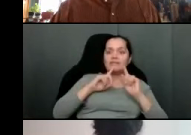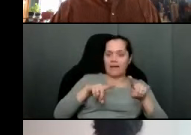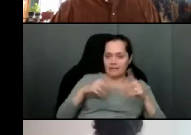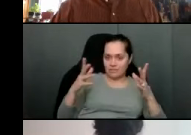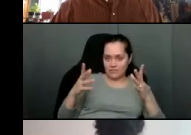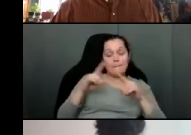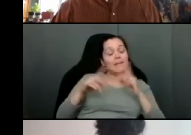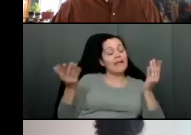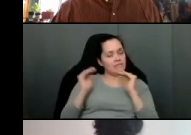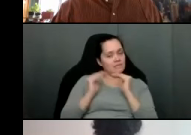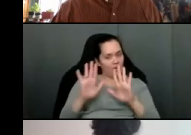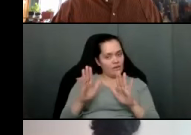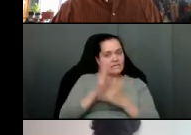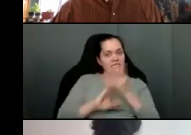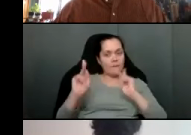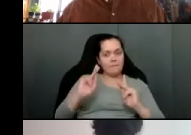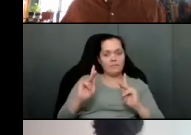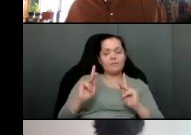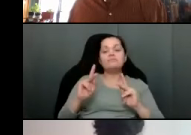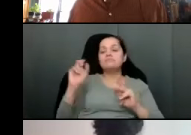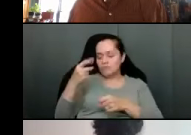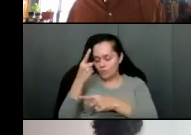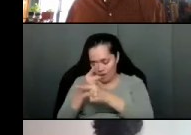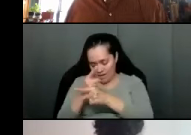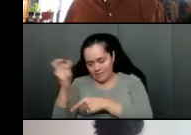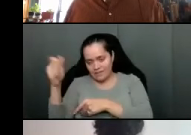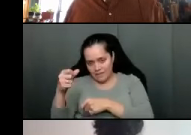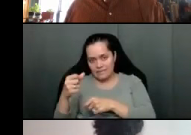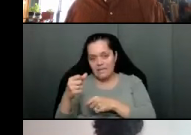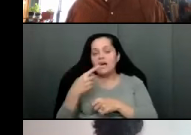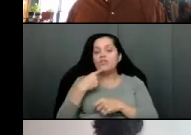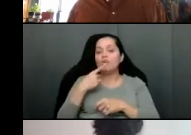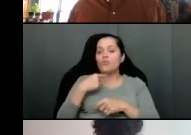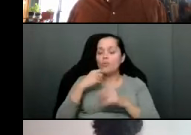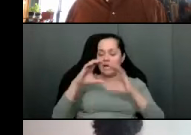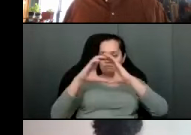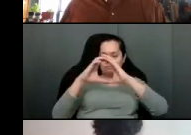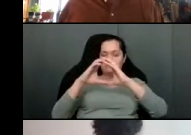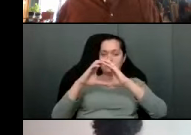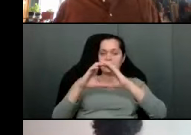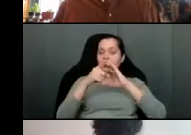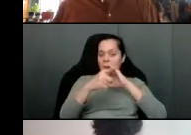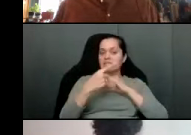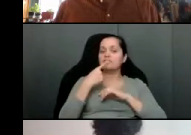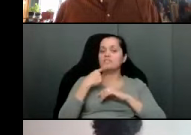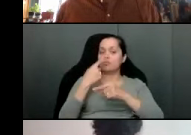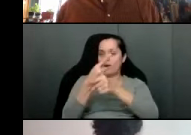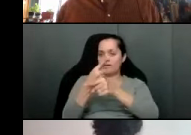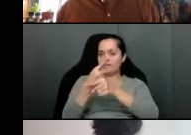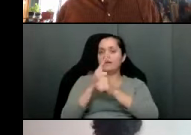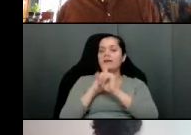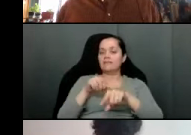Now, to be fair, some people were correct. And the red cluster of answers is there, is